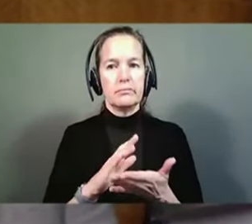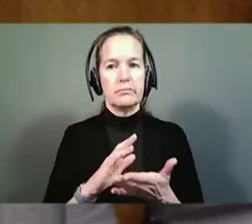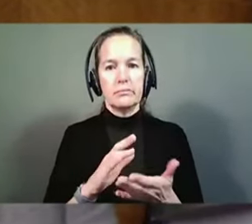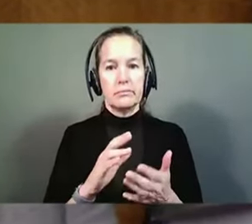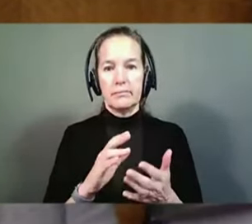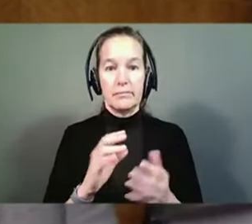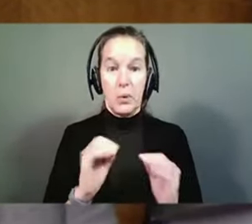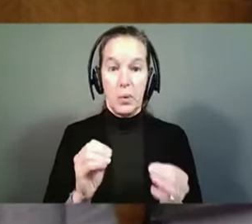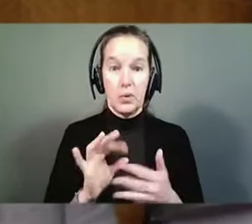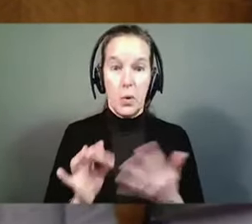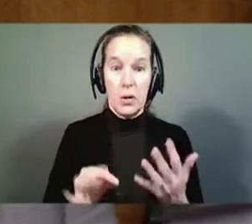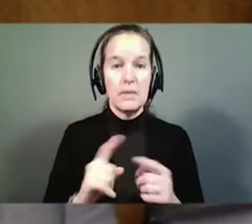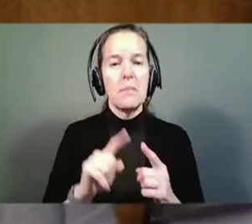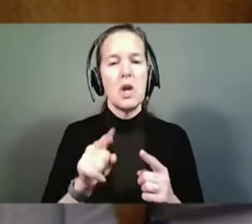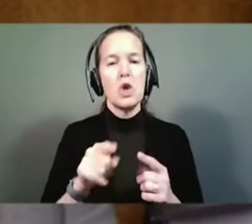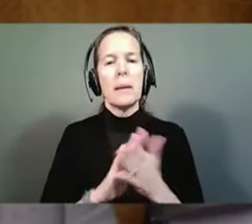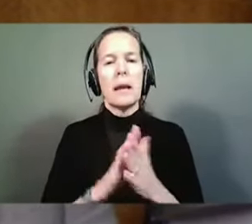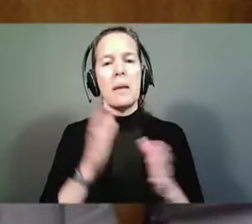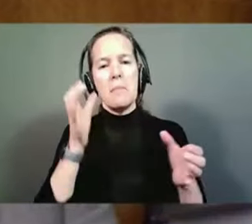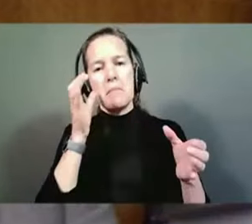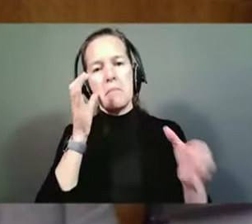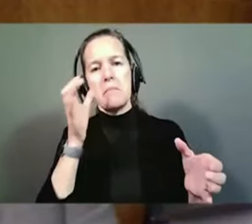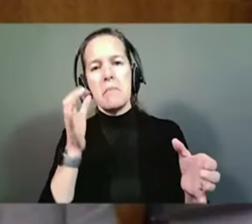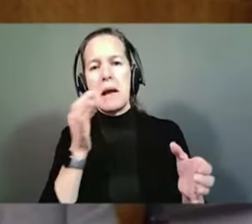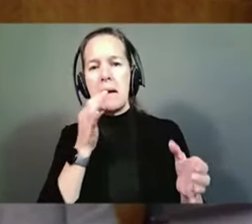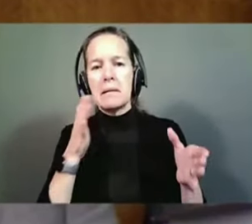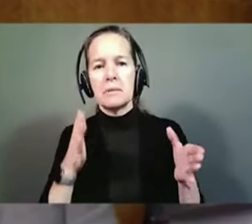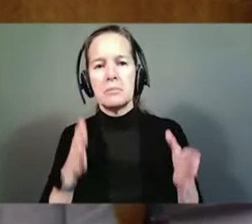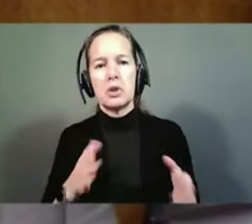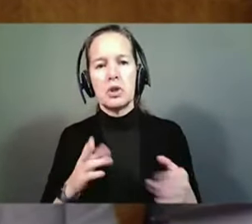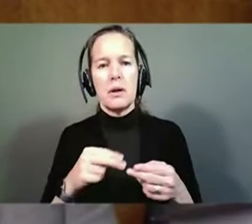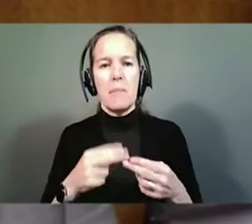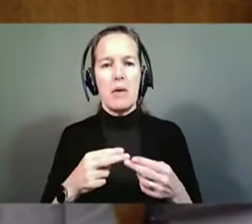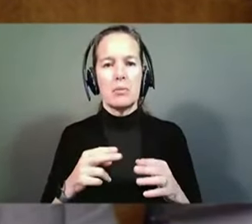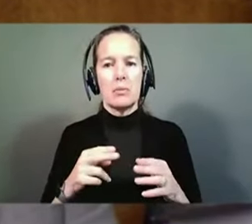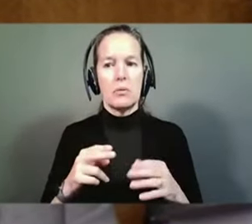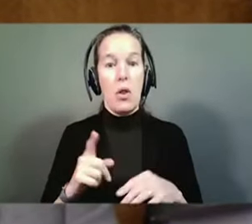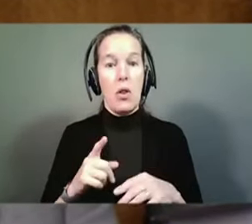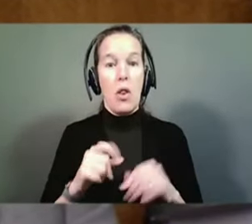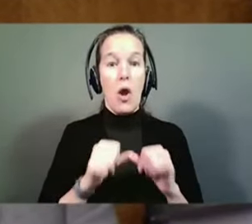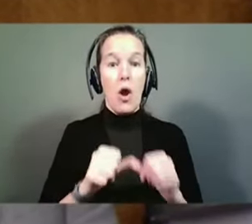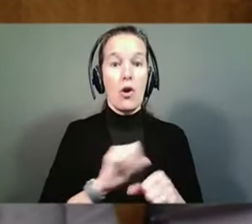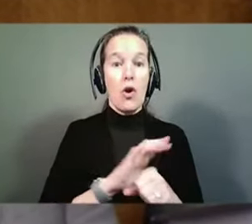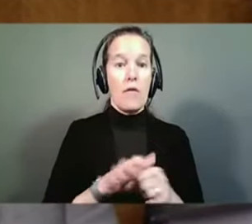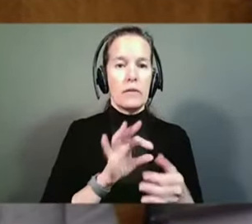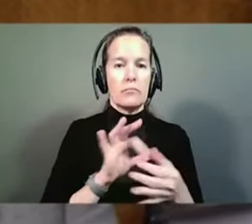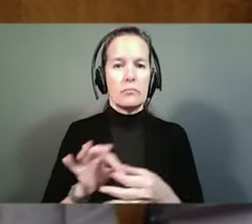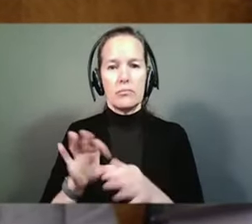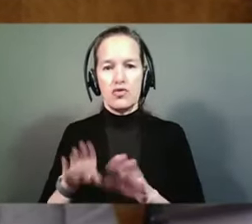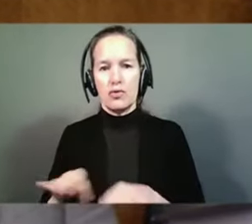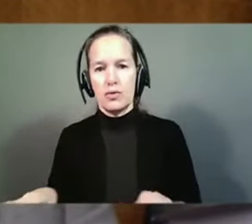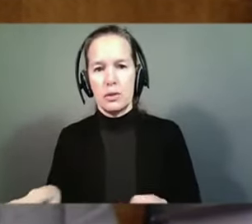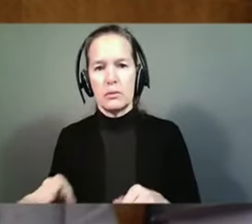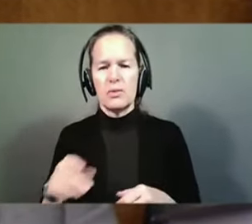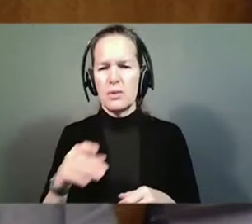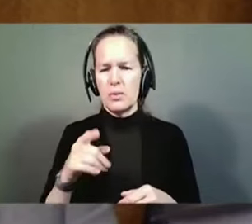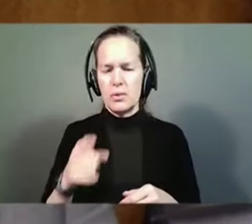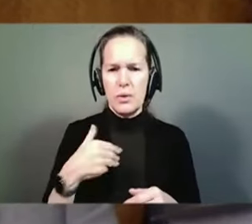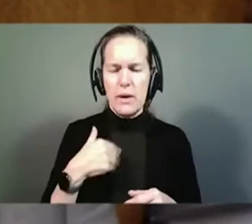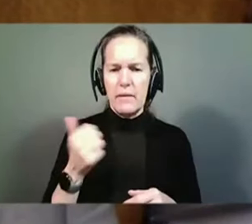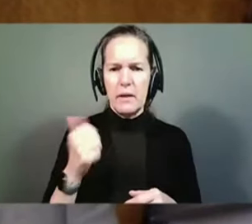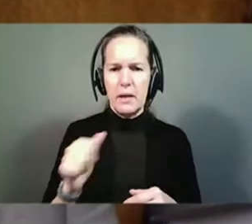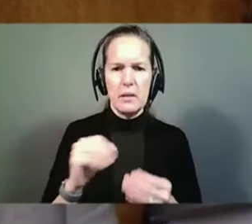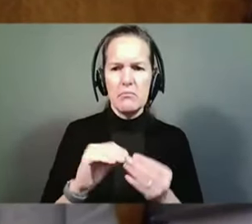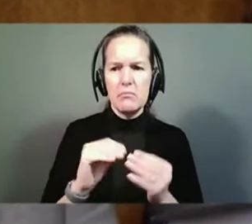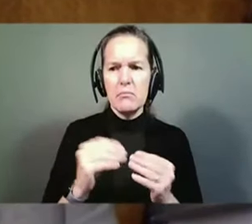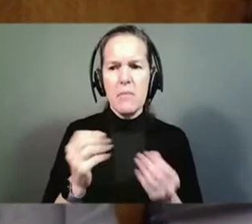you tell us a little bit about what you have learned as to how many kids are experiencing long COVID, whether